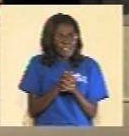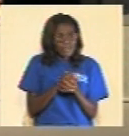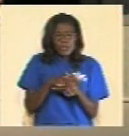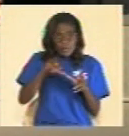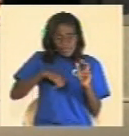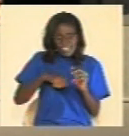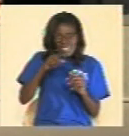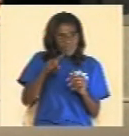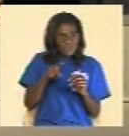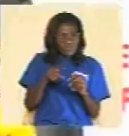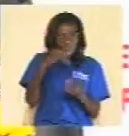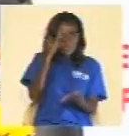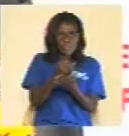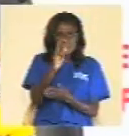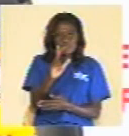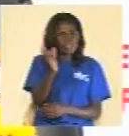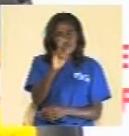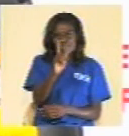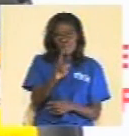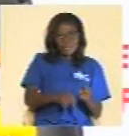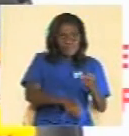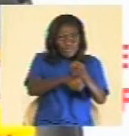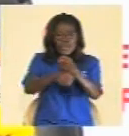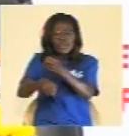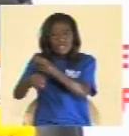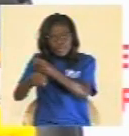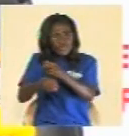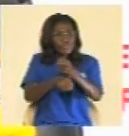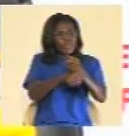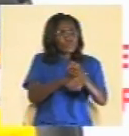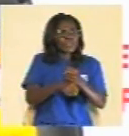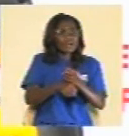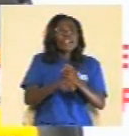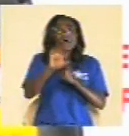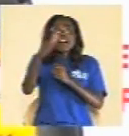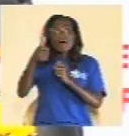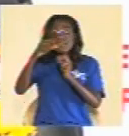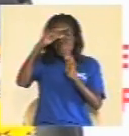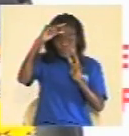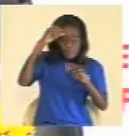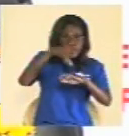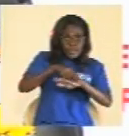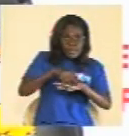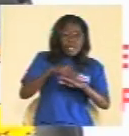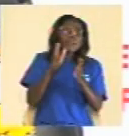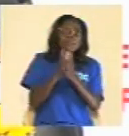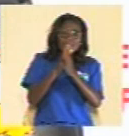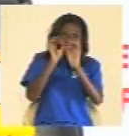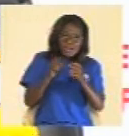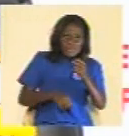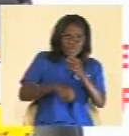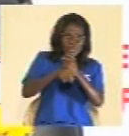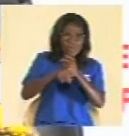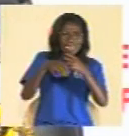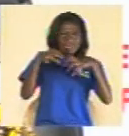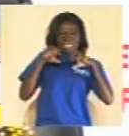fault, so we support each other. And to the fellow healthcare workers, let's be on the lookout for leprosy because